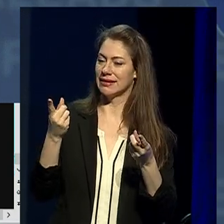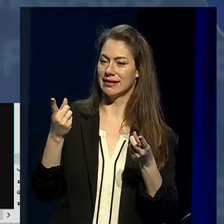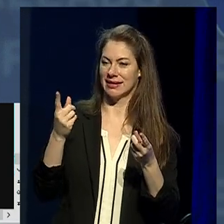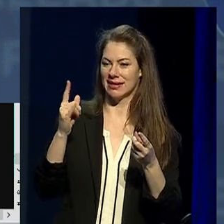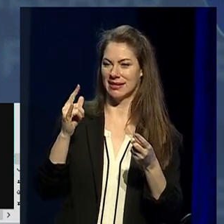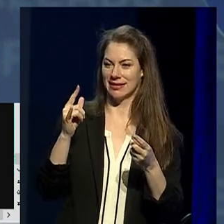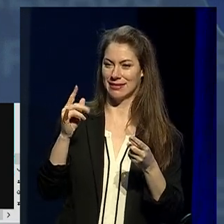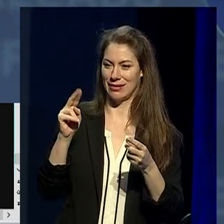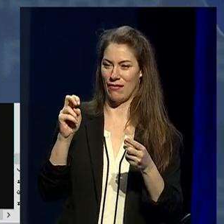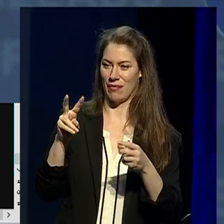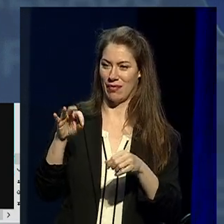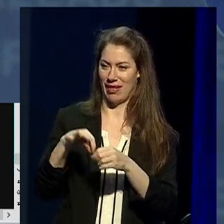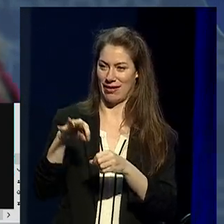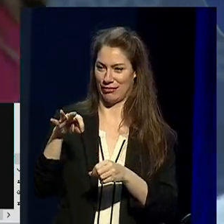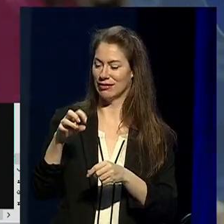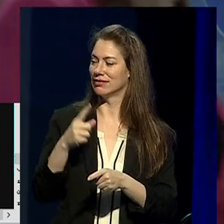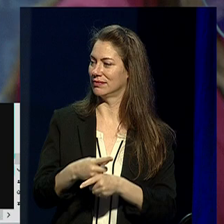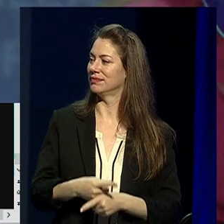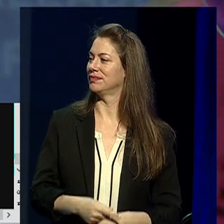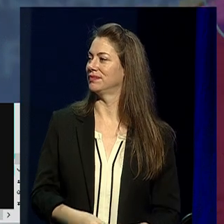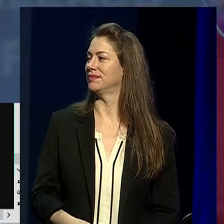election.